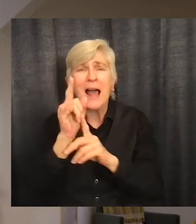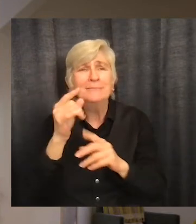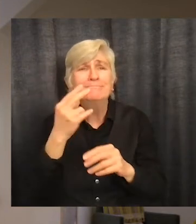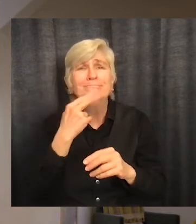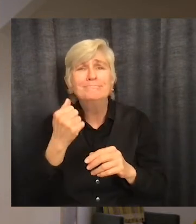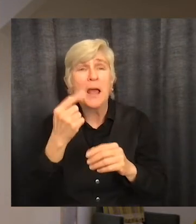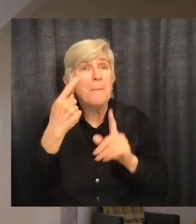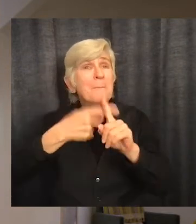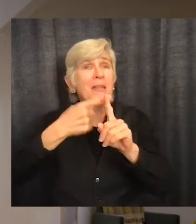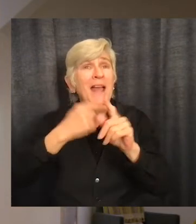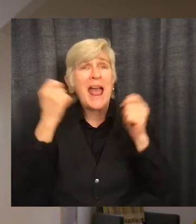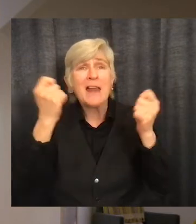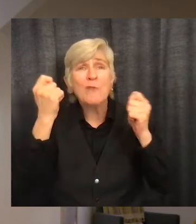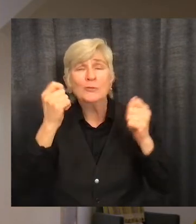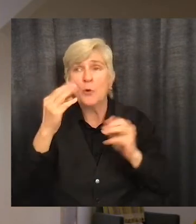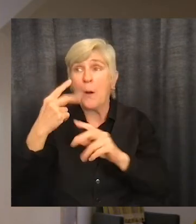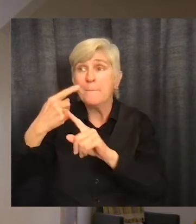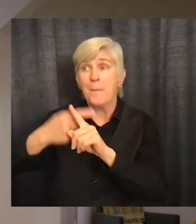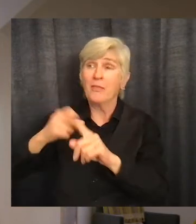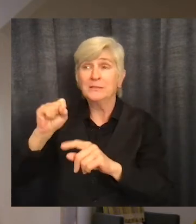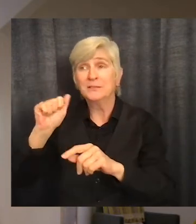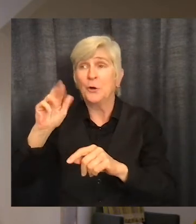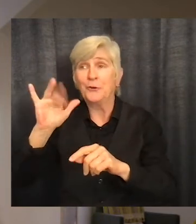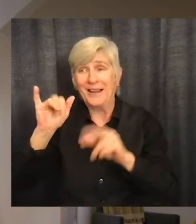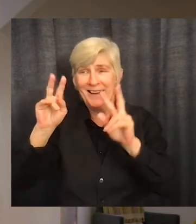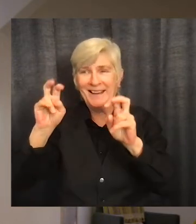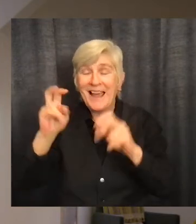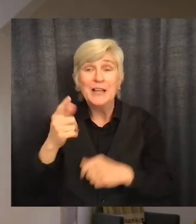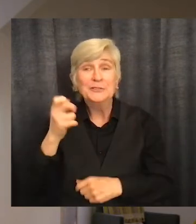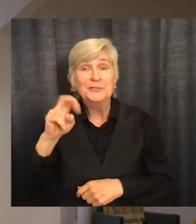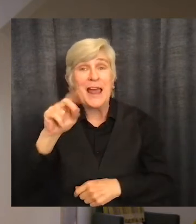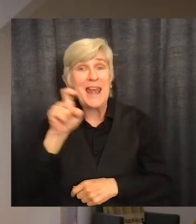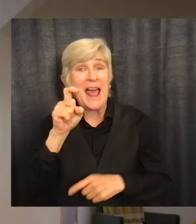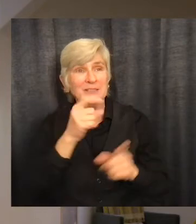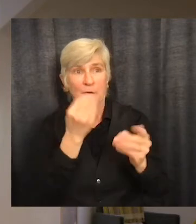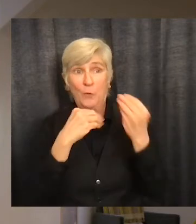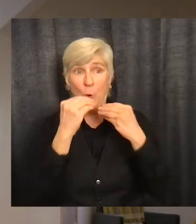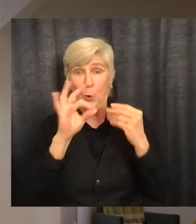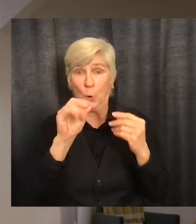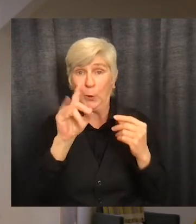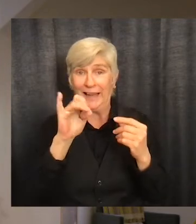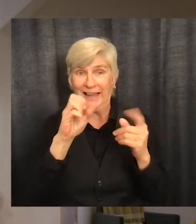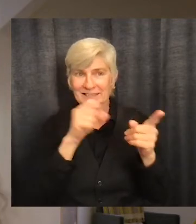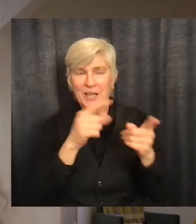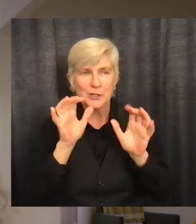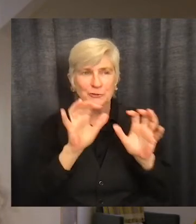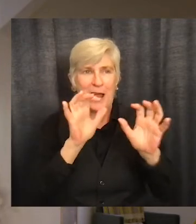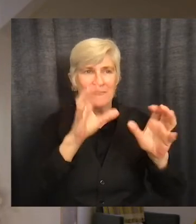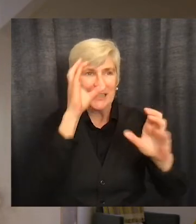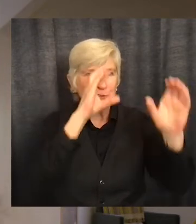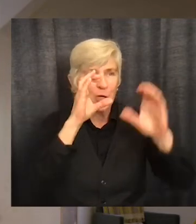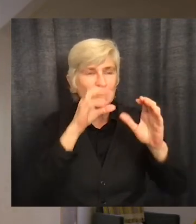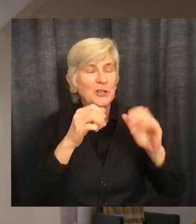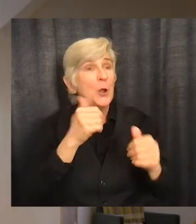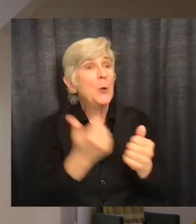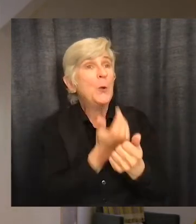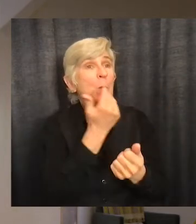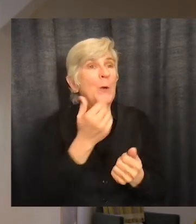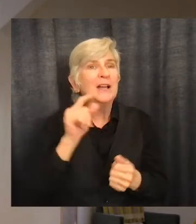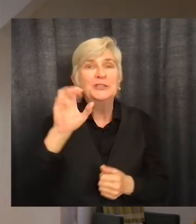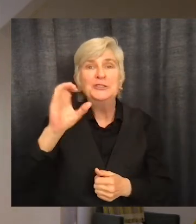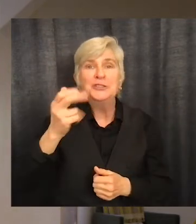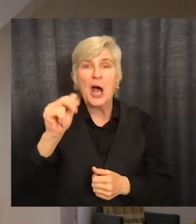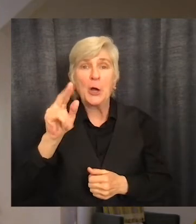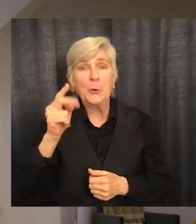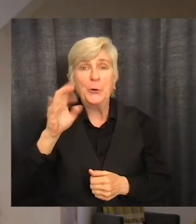tiniest of moments, like monthly anniversaries or monthsaries. Gen X are the foodies on Pinterest, driving